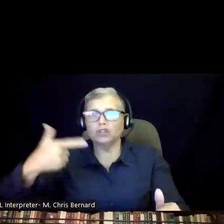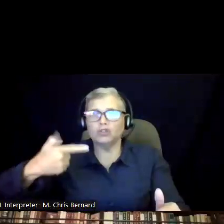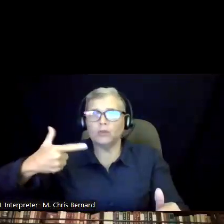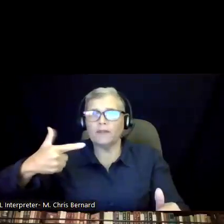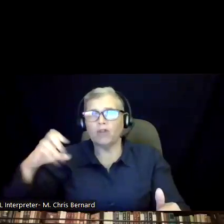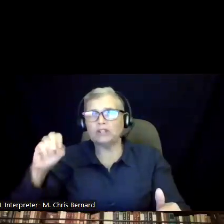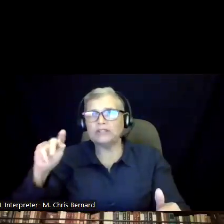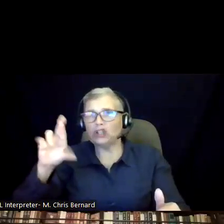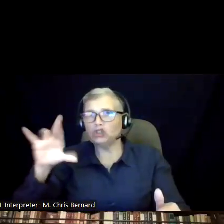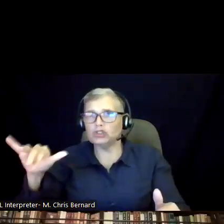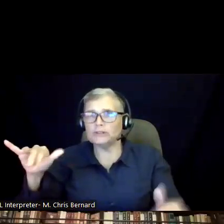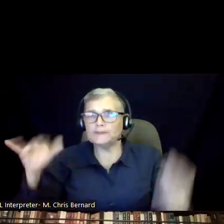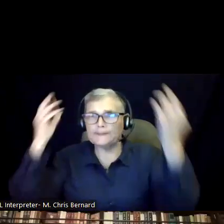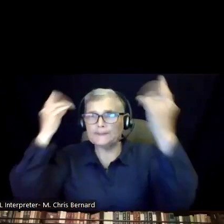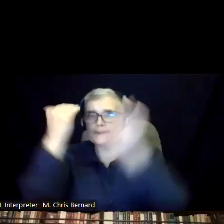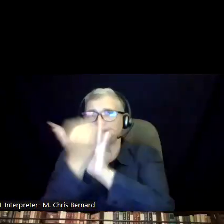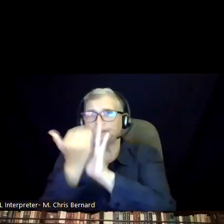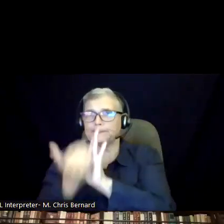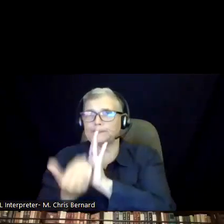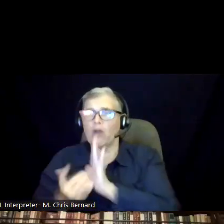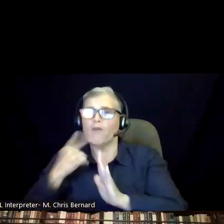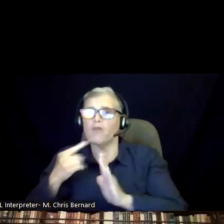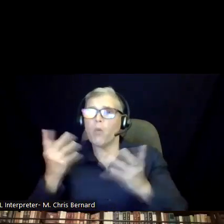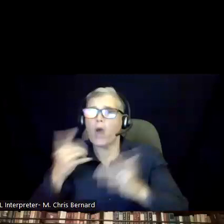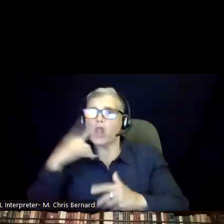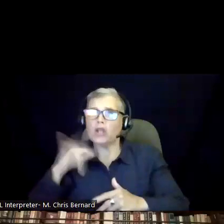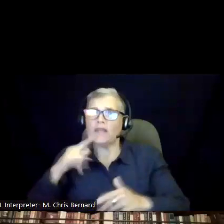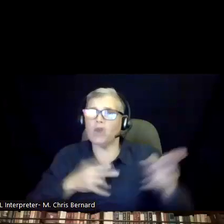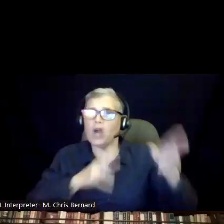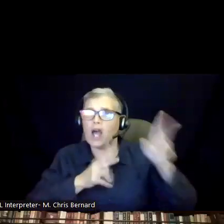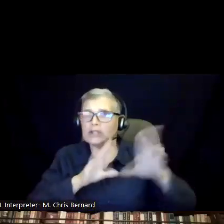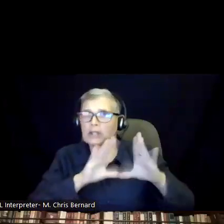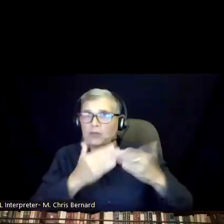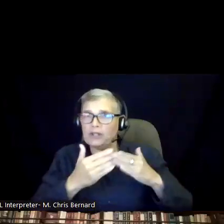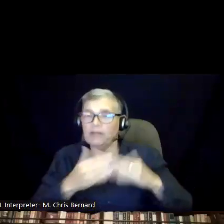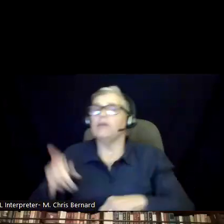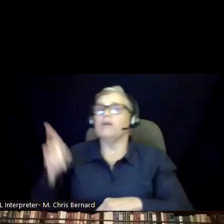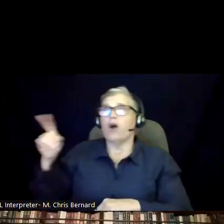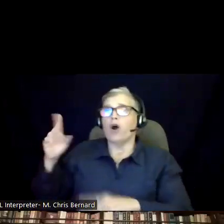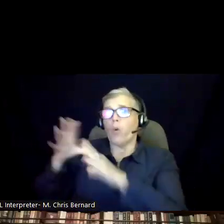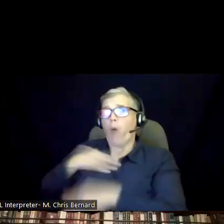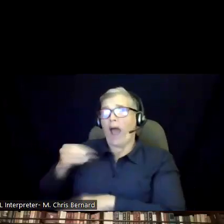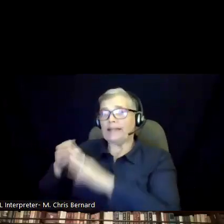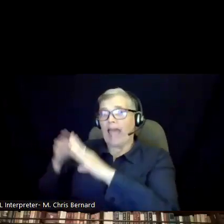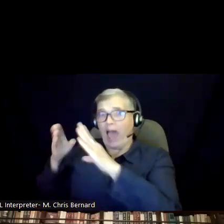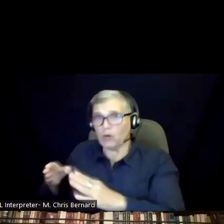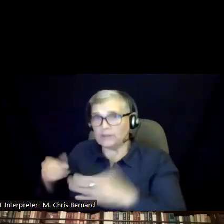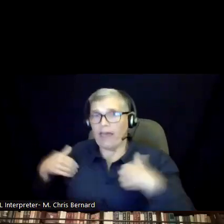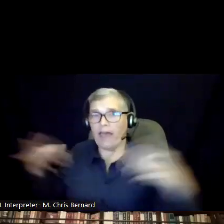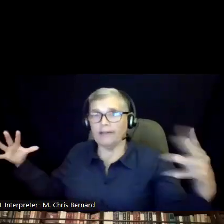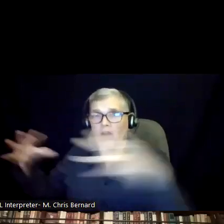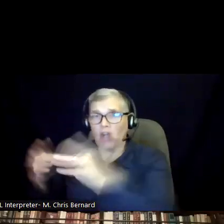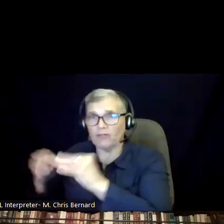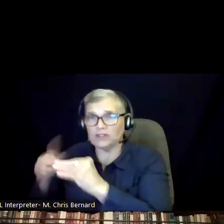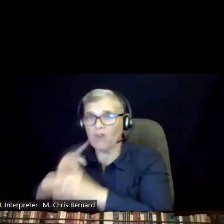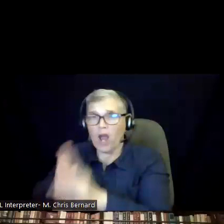sporting hunting conservation community. There was a White House conference on hunting heritage. And